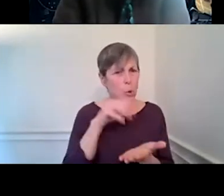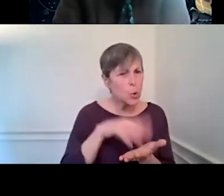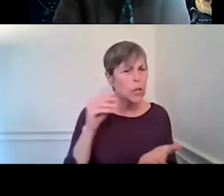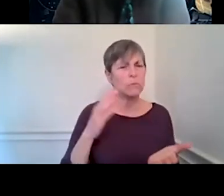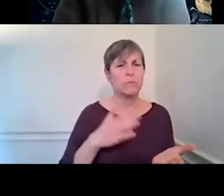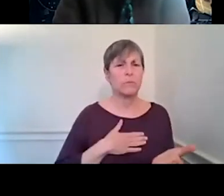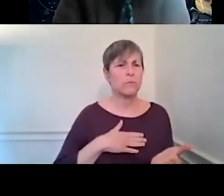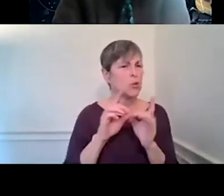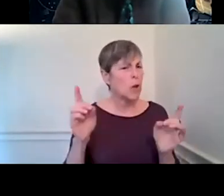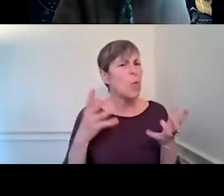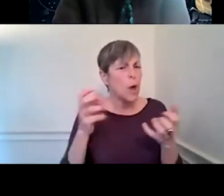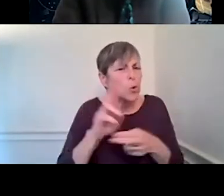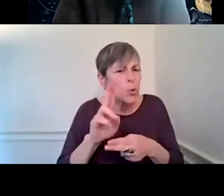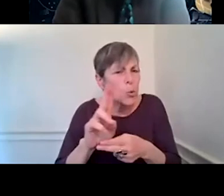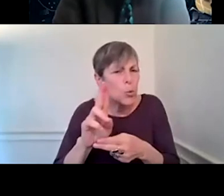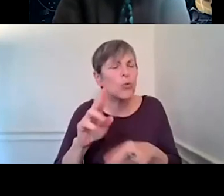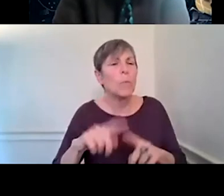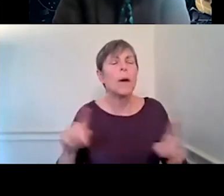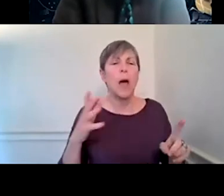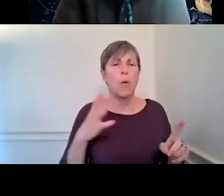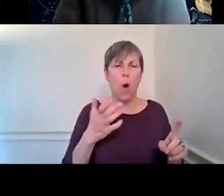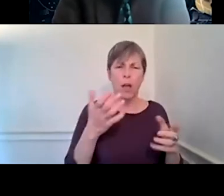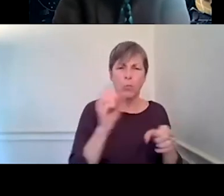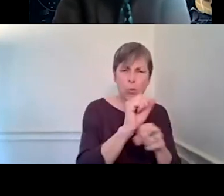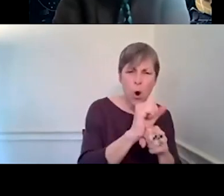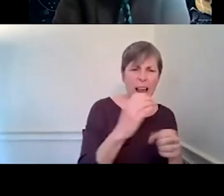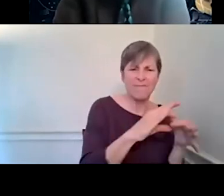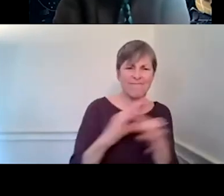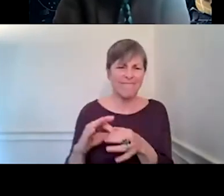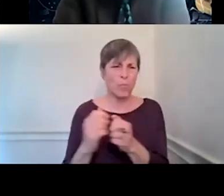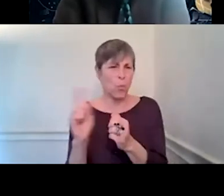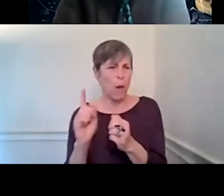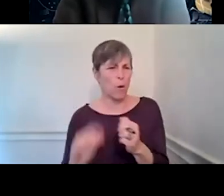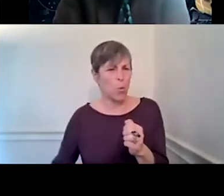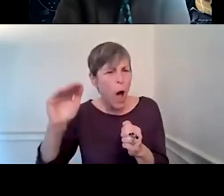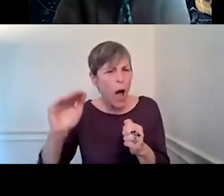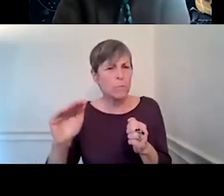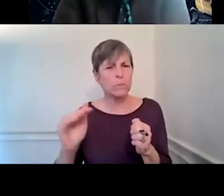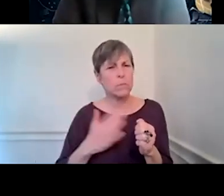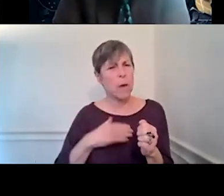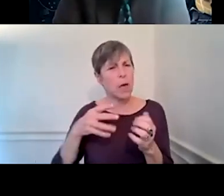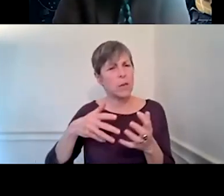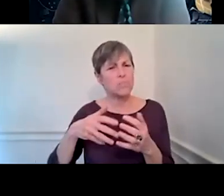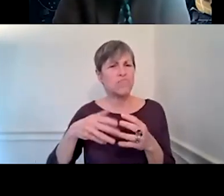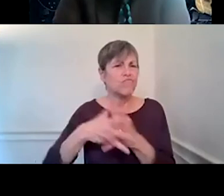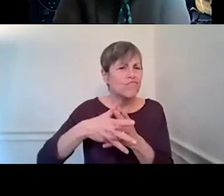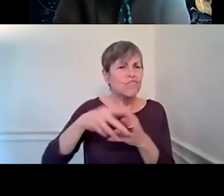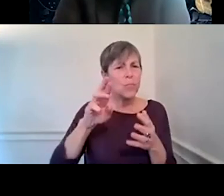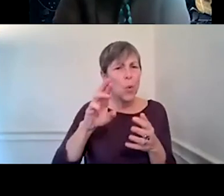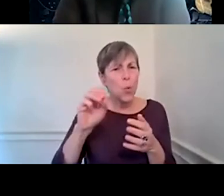organization to my roots. So I was looking for something international while I can still